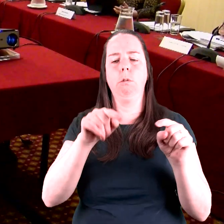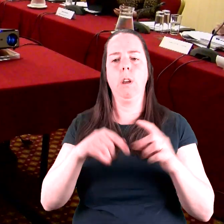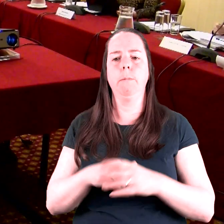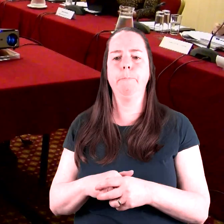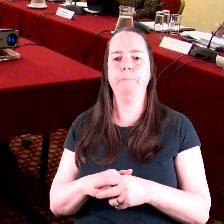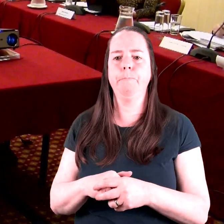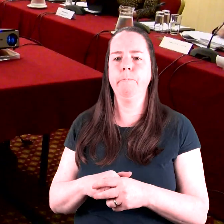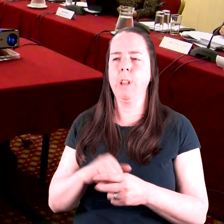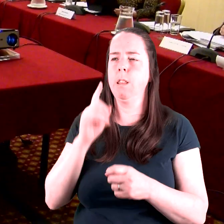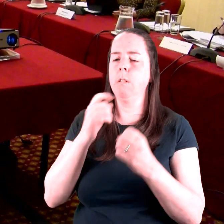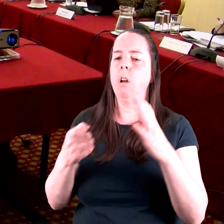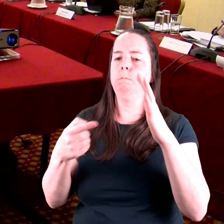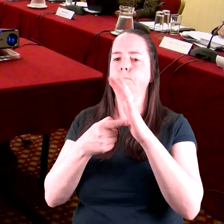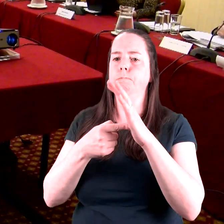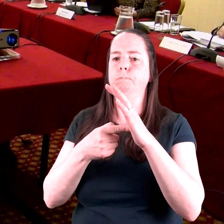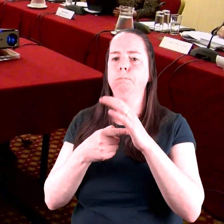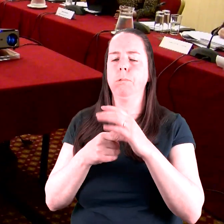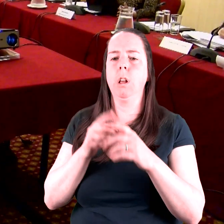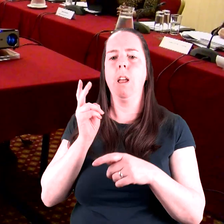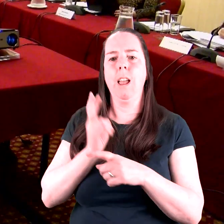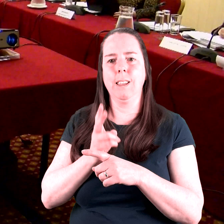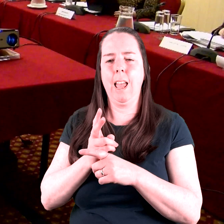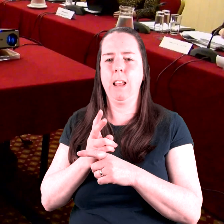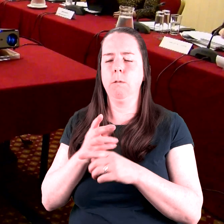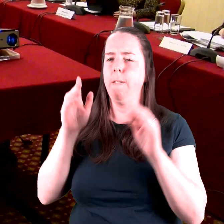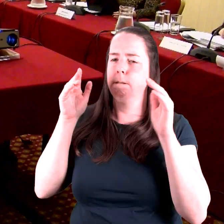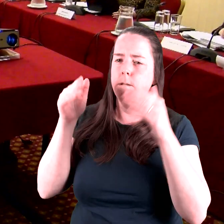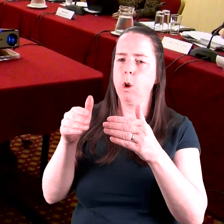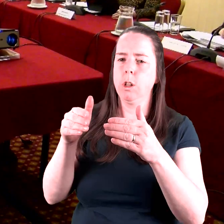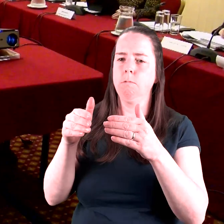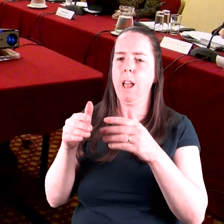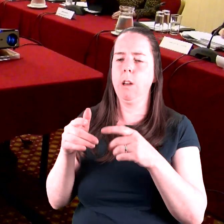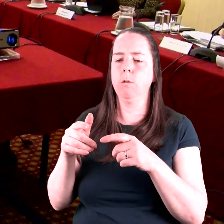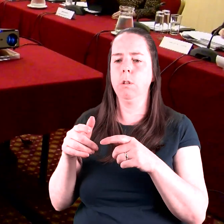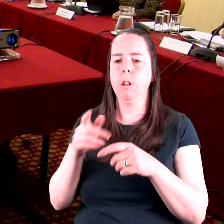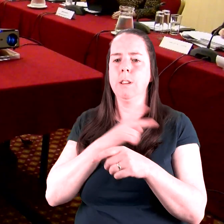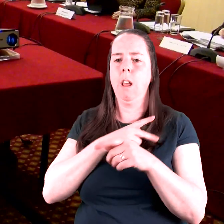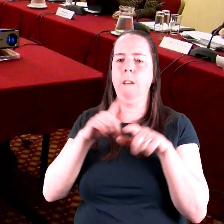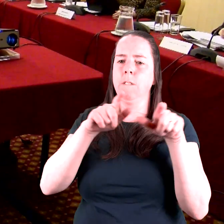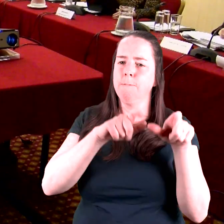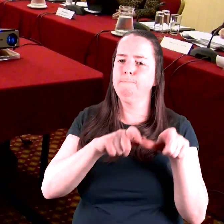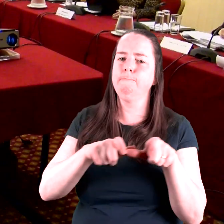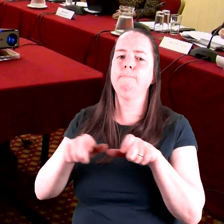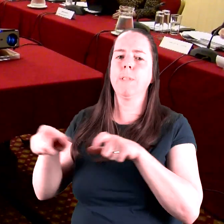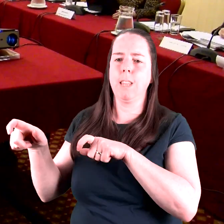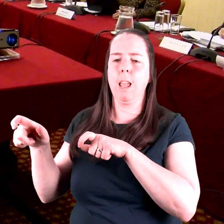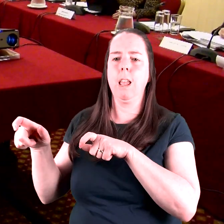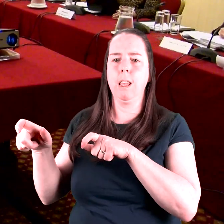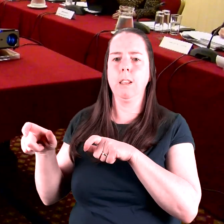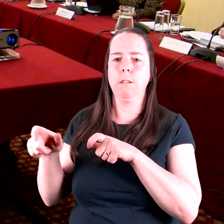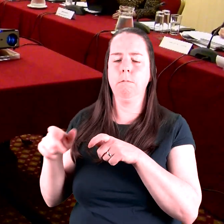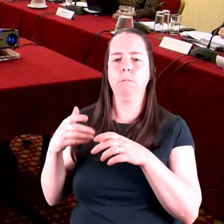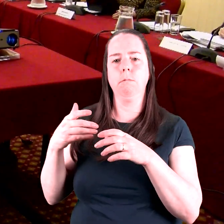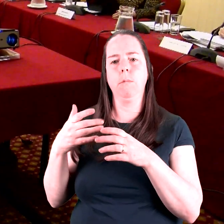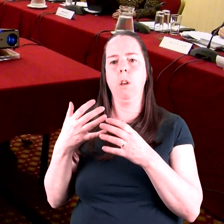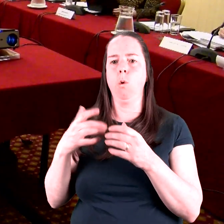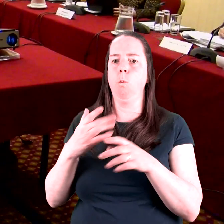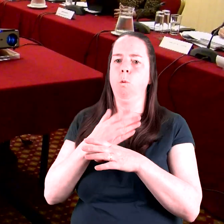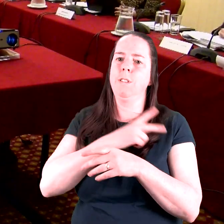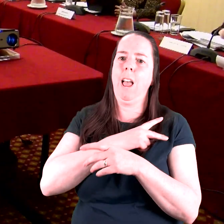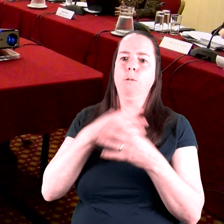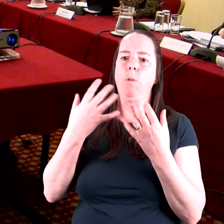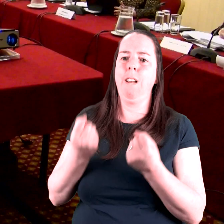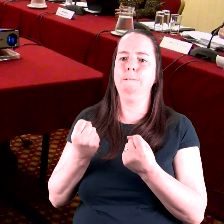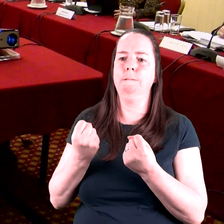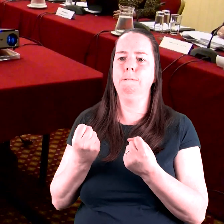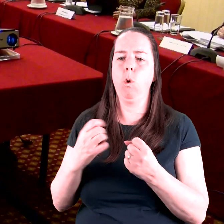think that was a key one. And then again, a big focus around retention and the existing workforce.